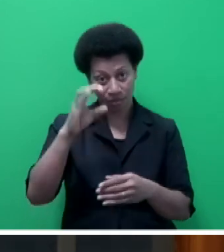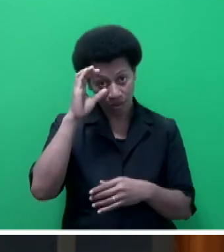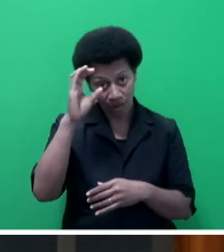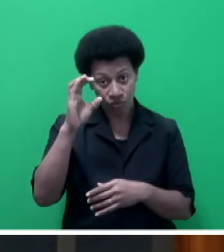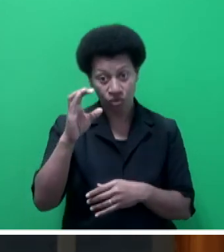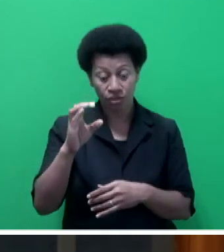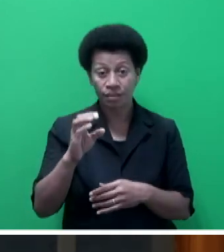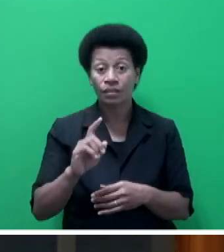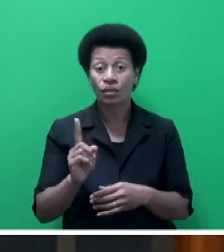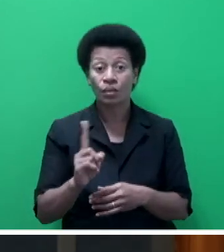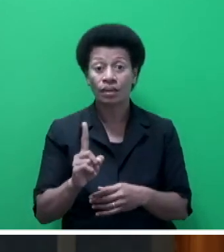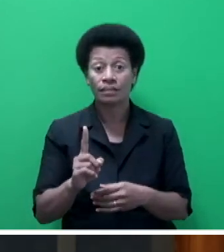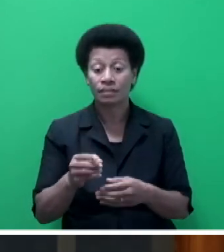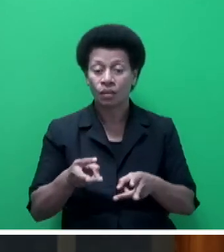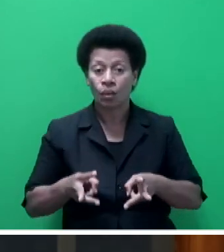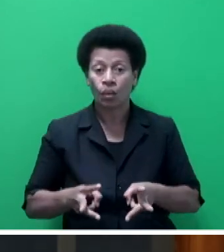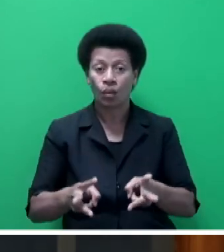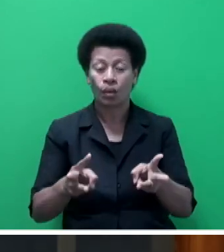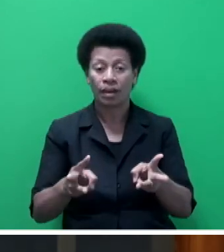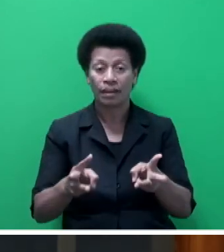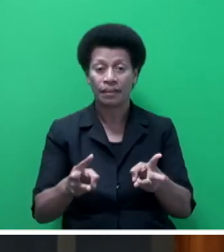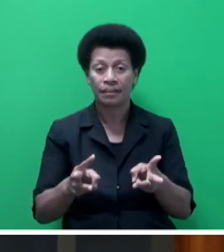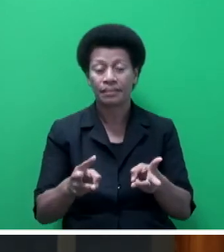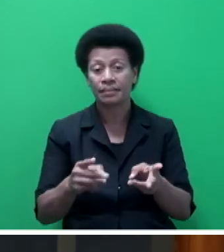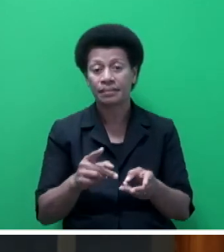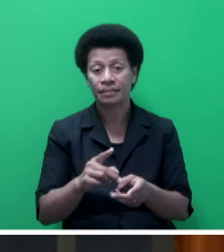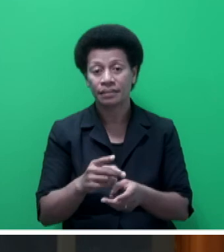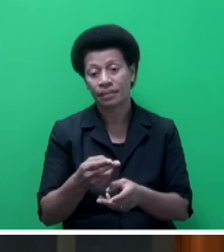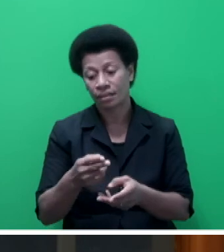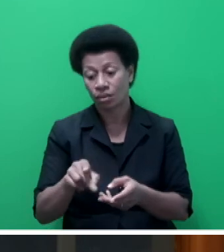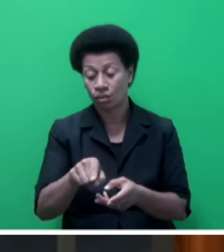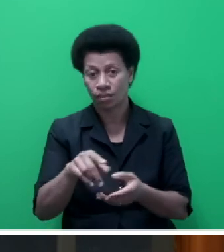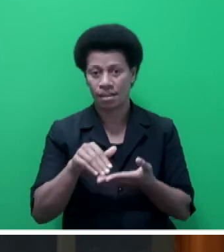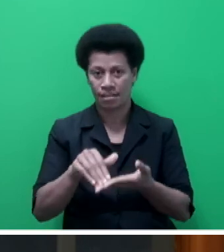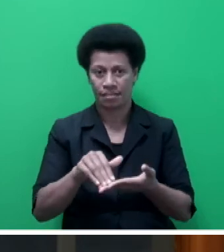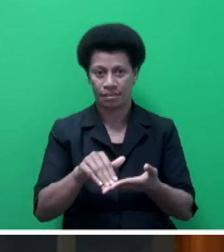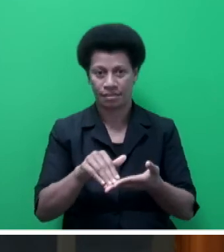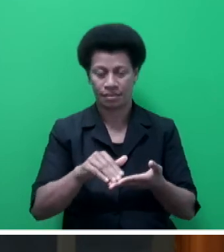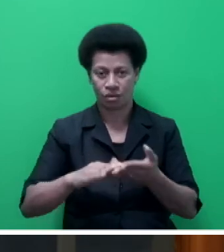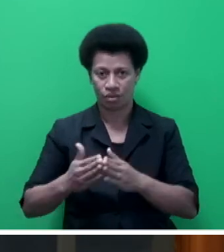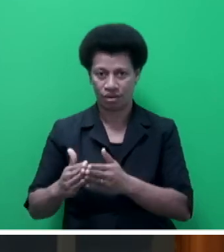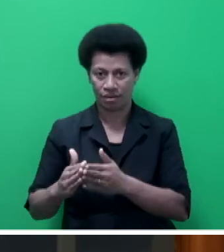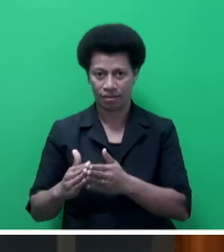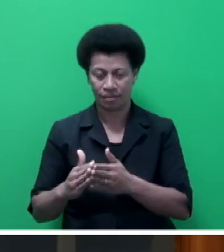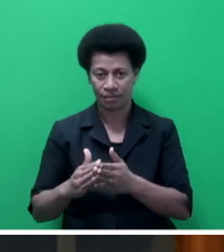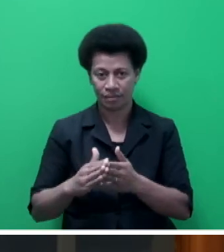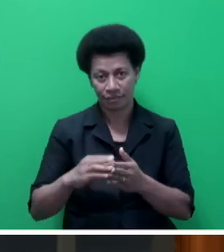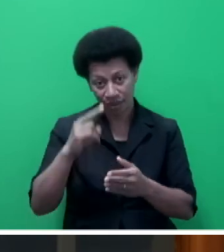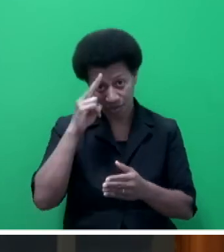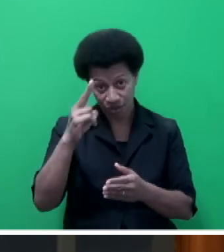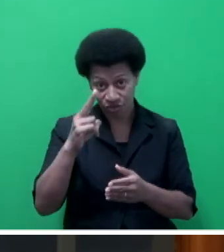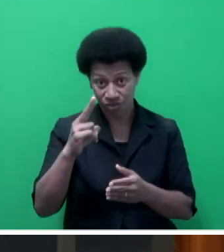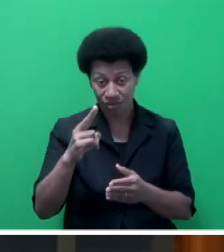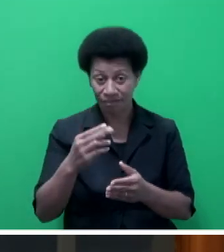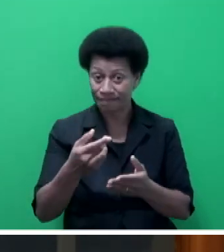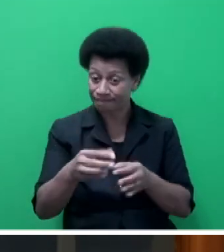ways to protect its people against these issues. Mr. Speaker said, the National Climate Action Summit was